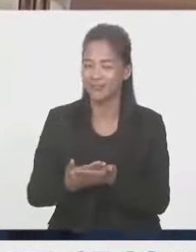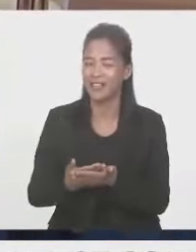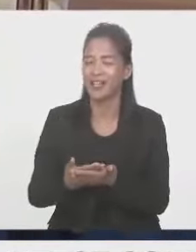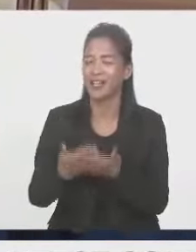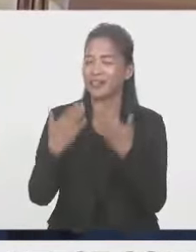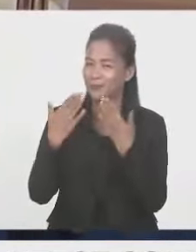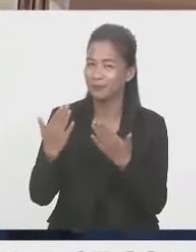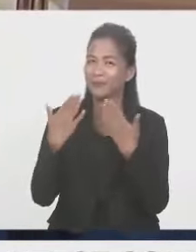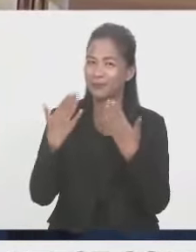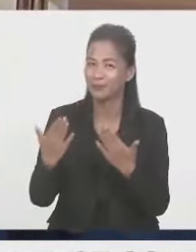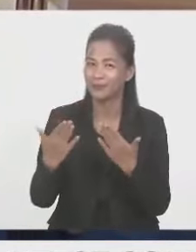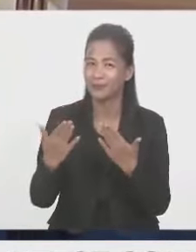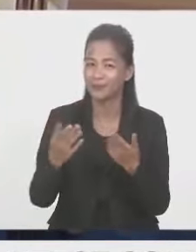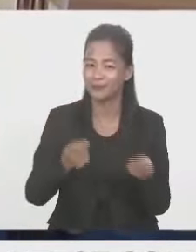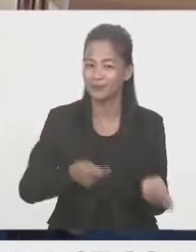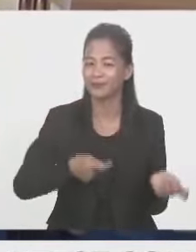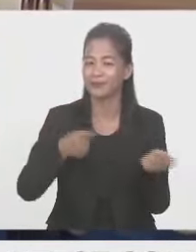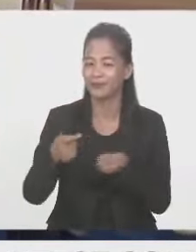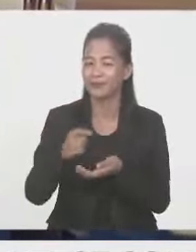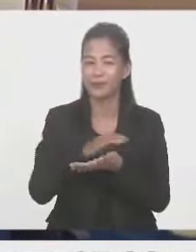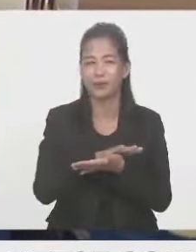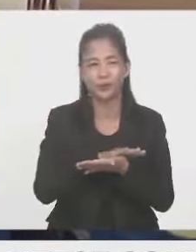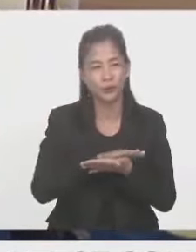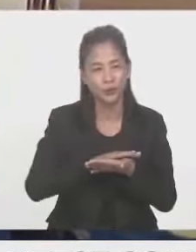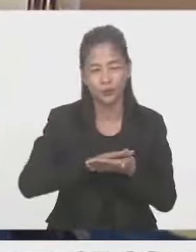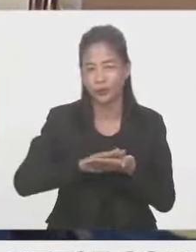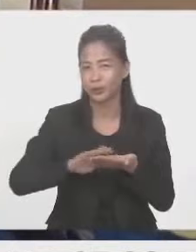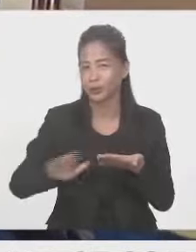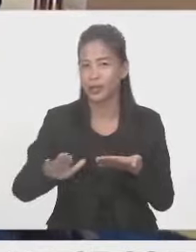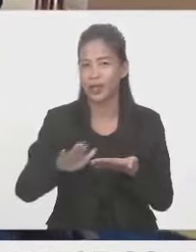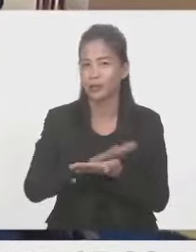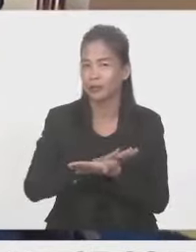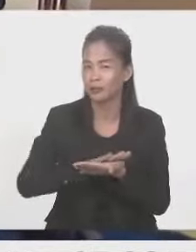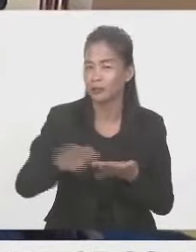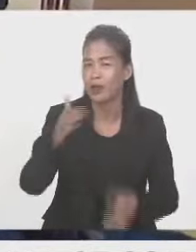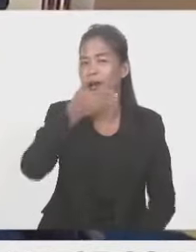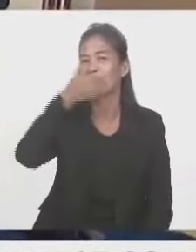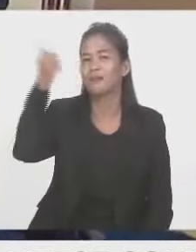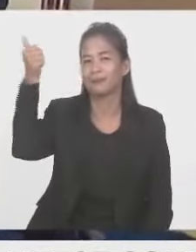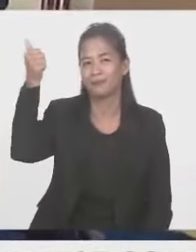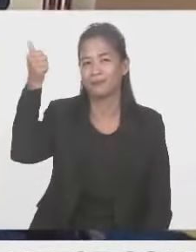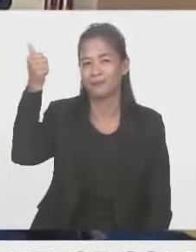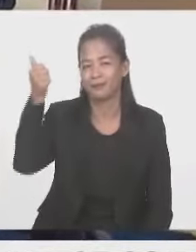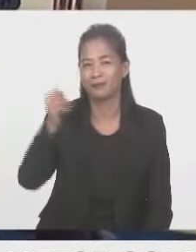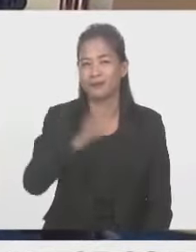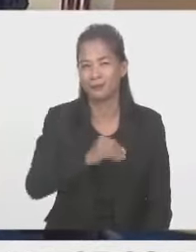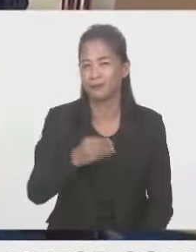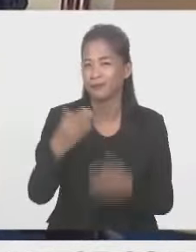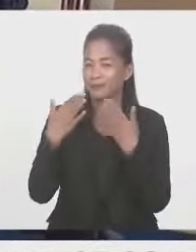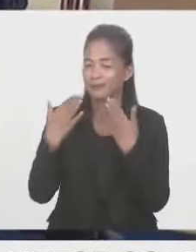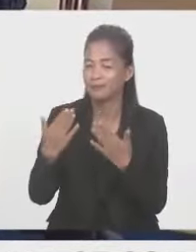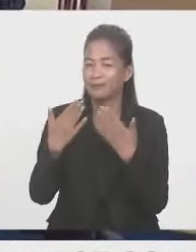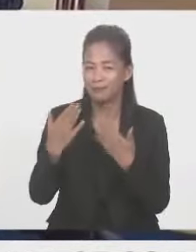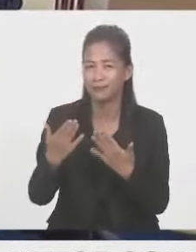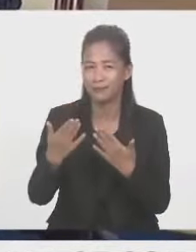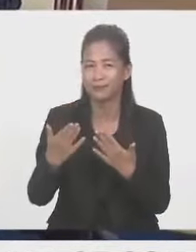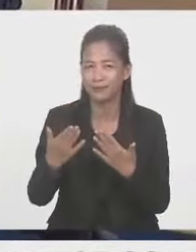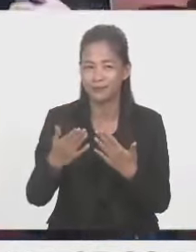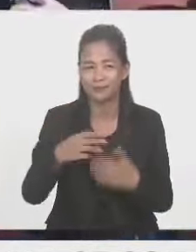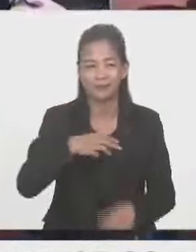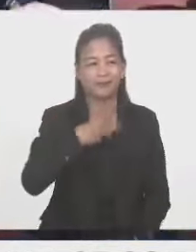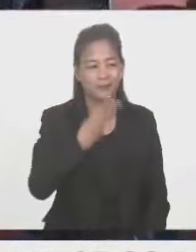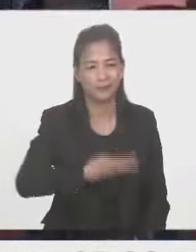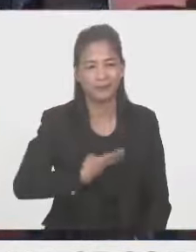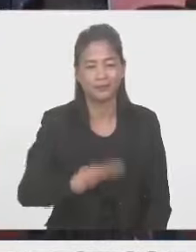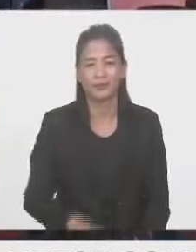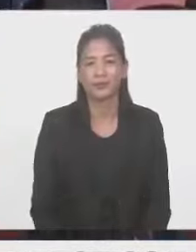And a transition that's so smooth, it'll be as smooth as it can get, and I very much appreciate that. You're